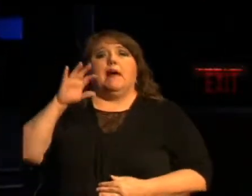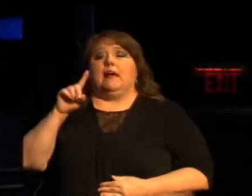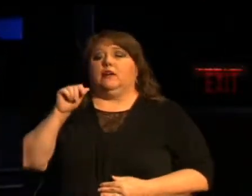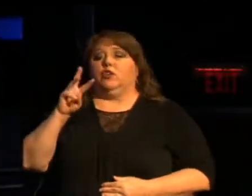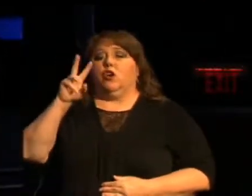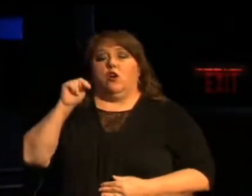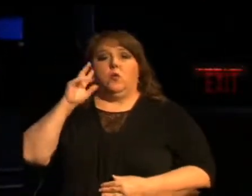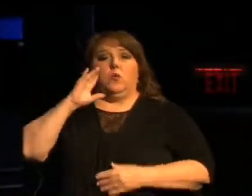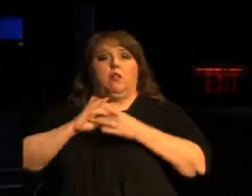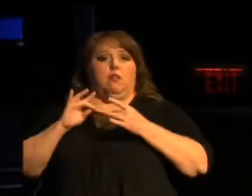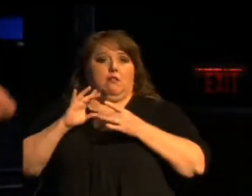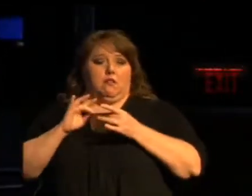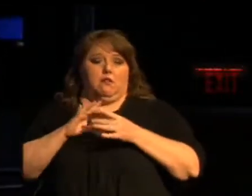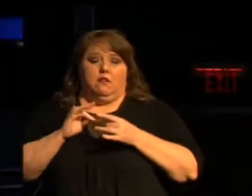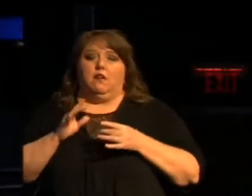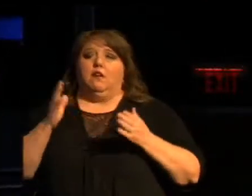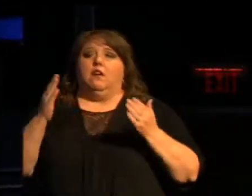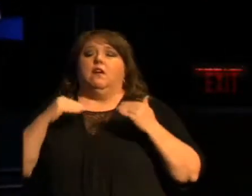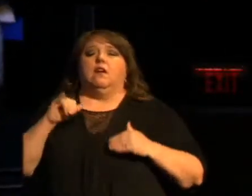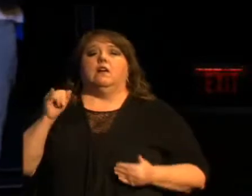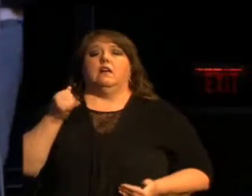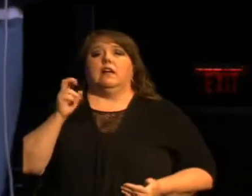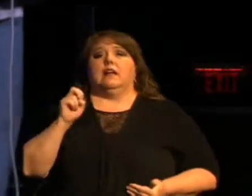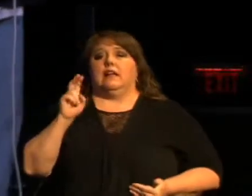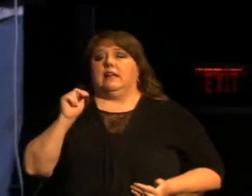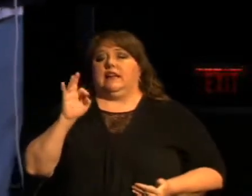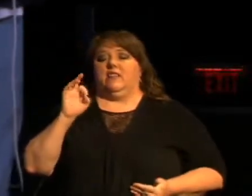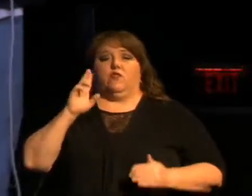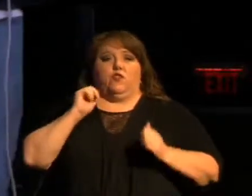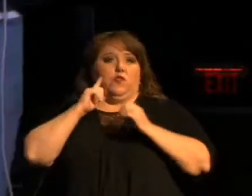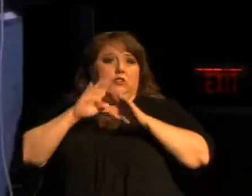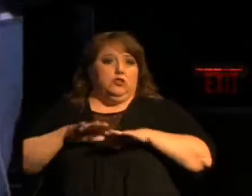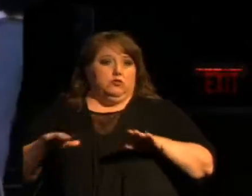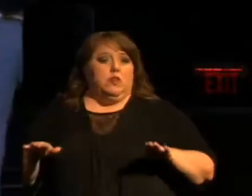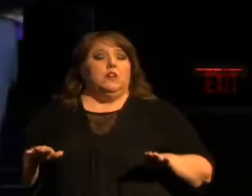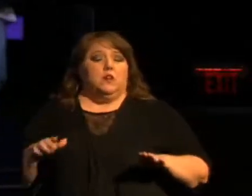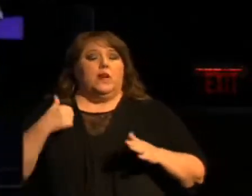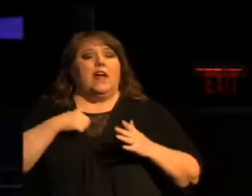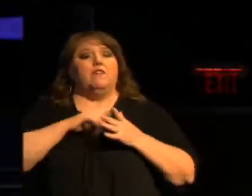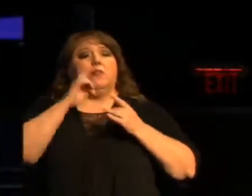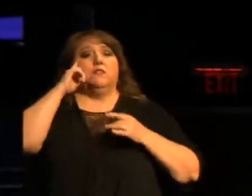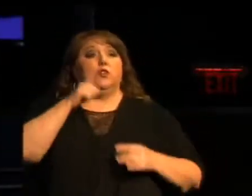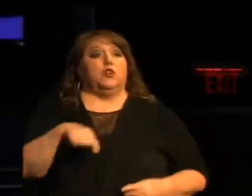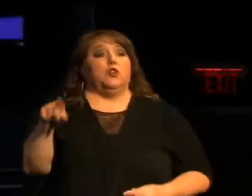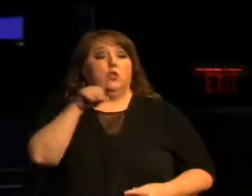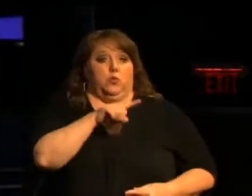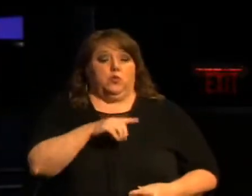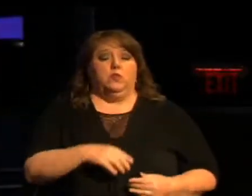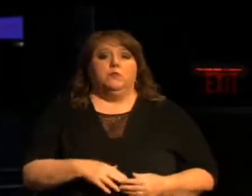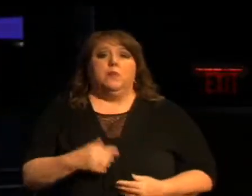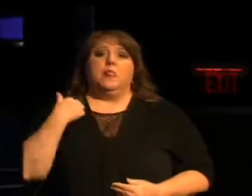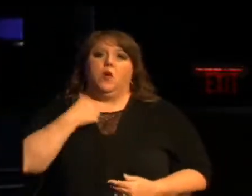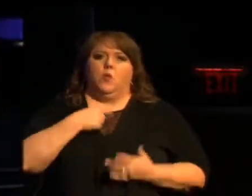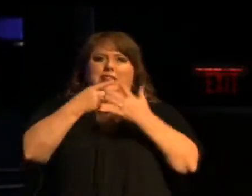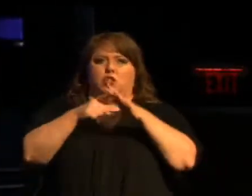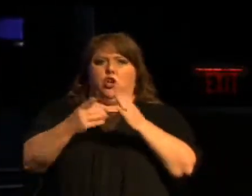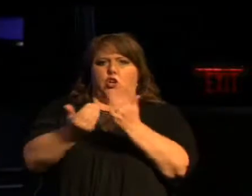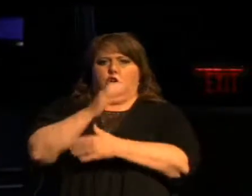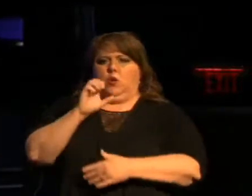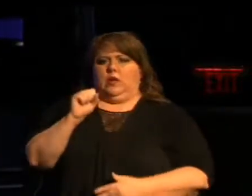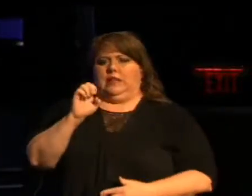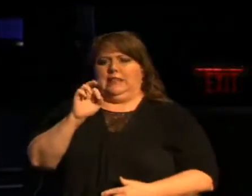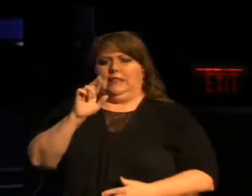Don. We're going to hear from Miss Jennifer. And we've got a message for you as we start a new series this week called Down by the